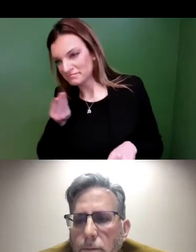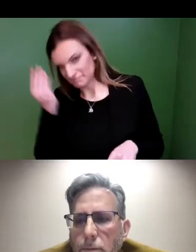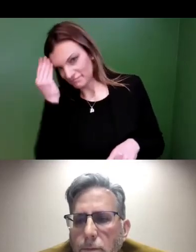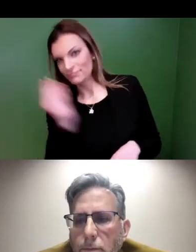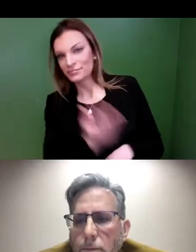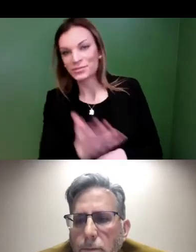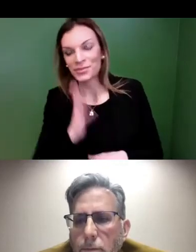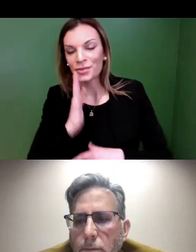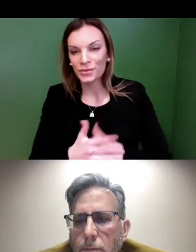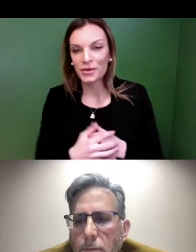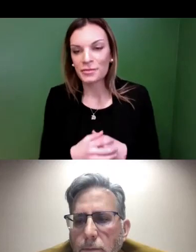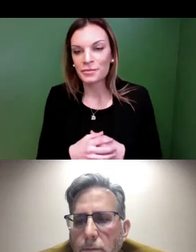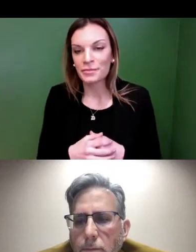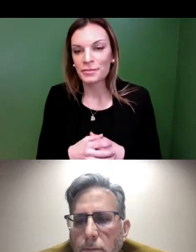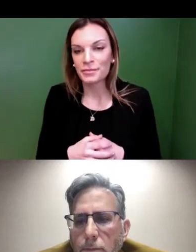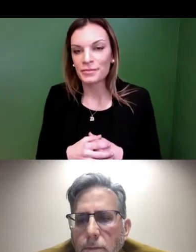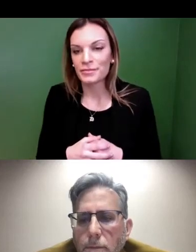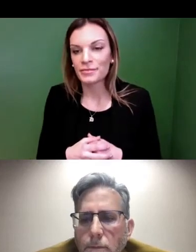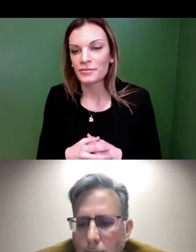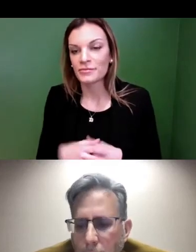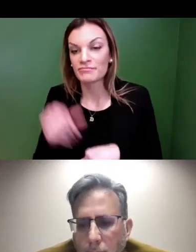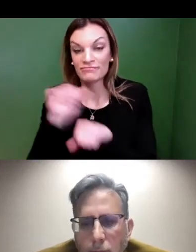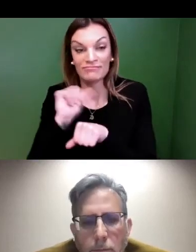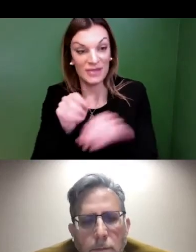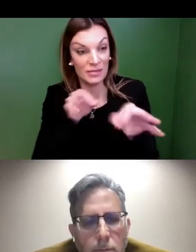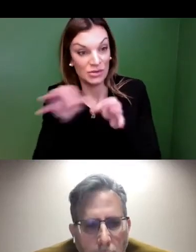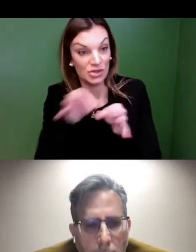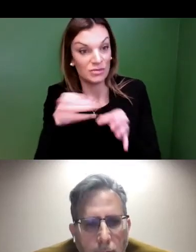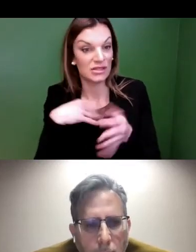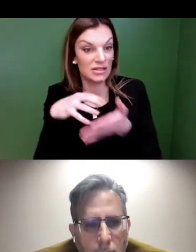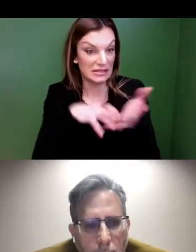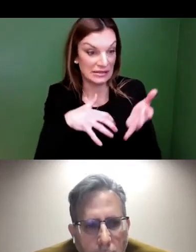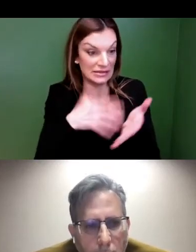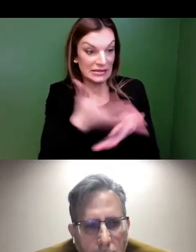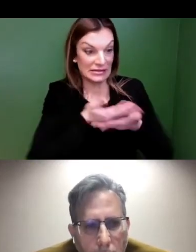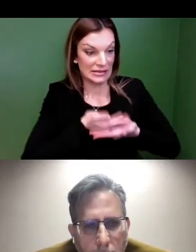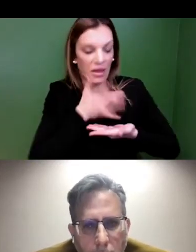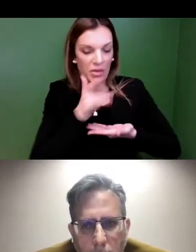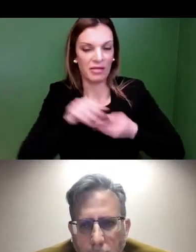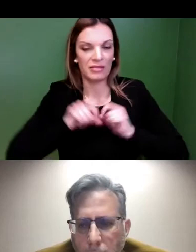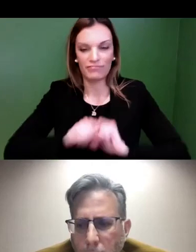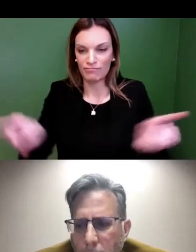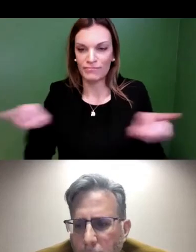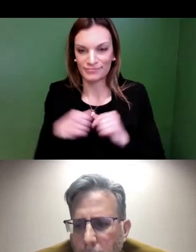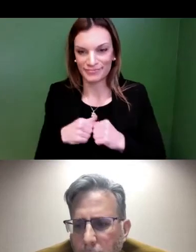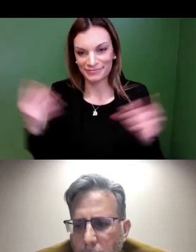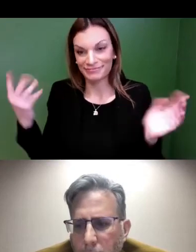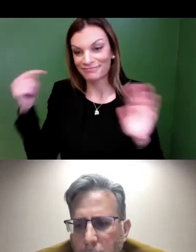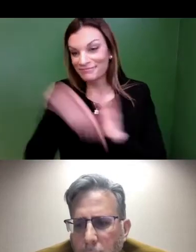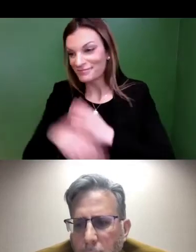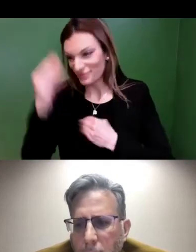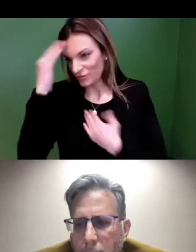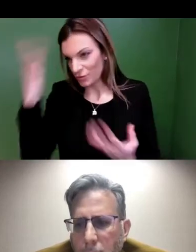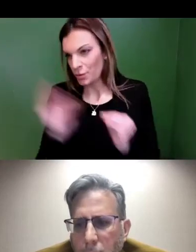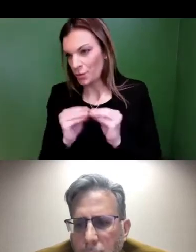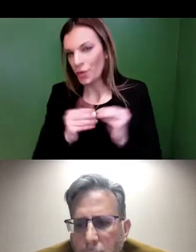also, if I have the job descriptions, I will try to send those out as well. So there will be more information. But